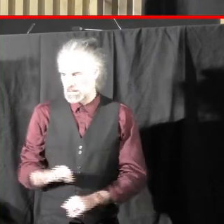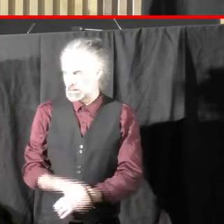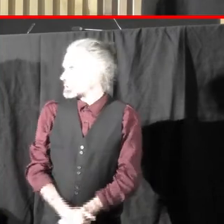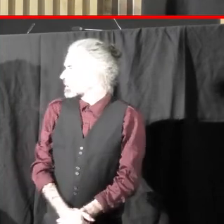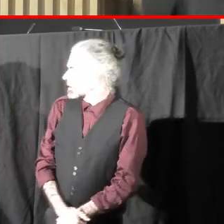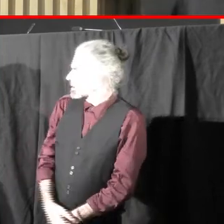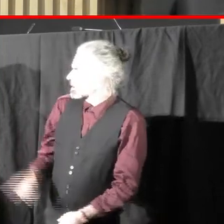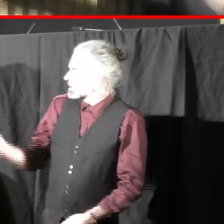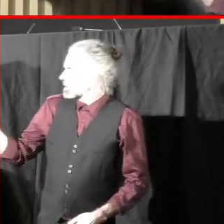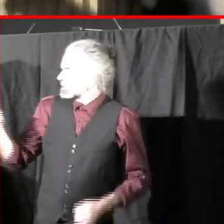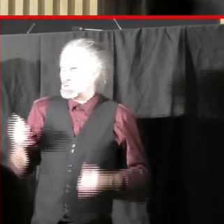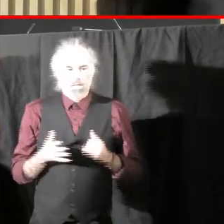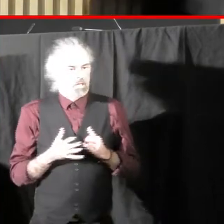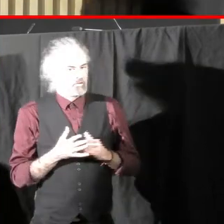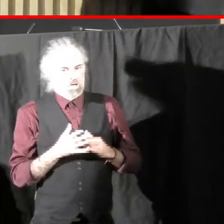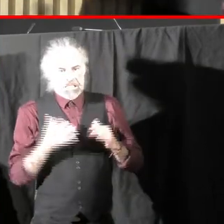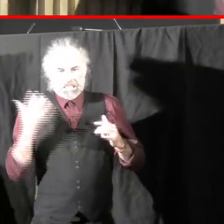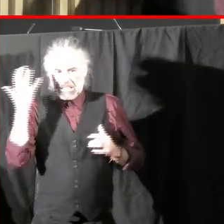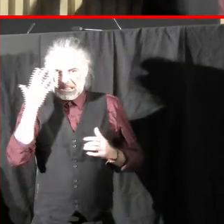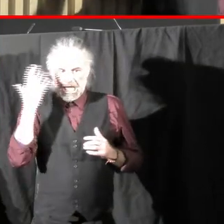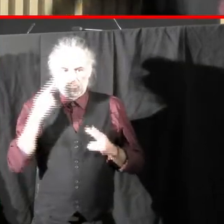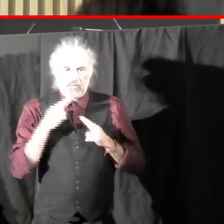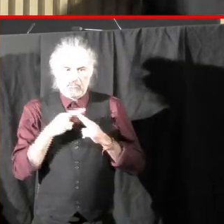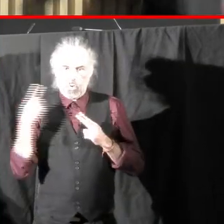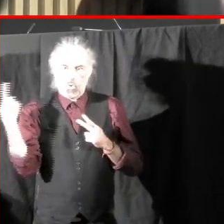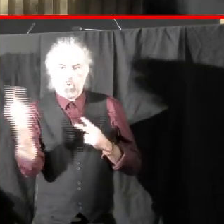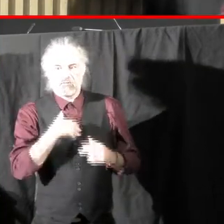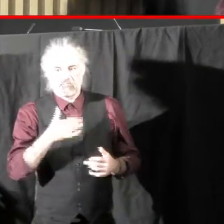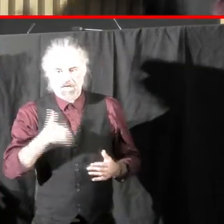very dire suggestion, very dangerous for the town. If we